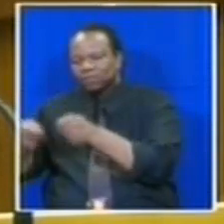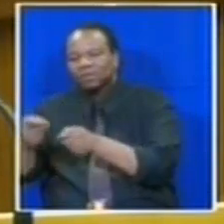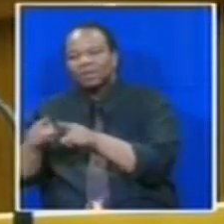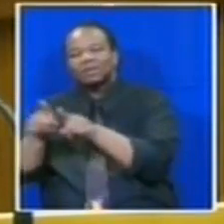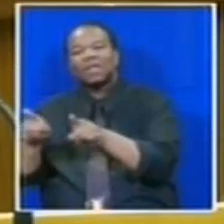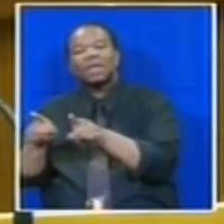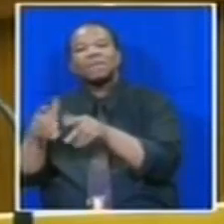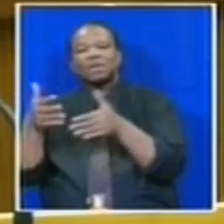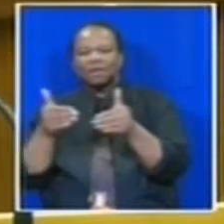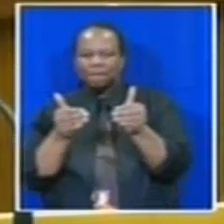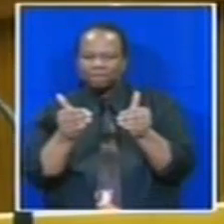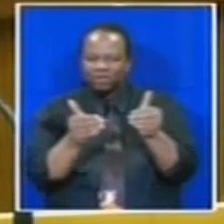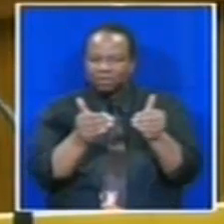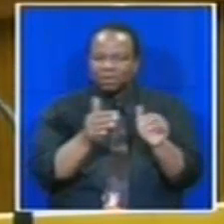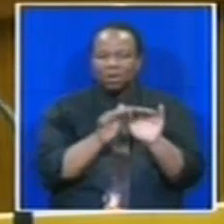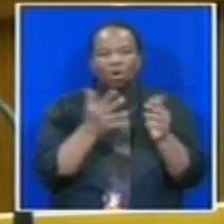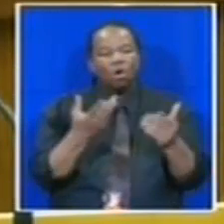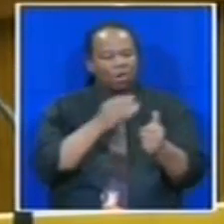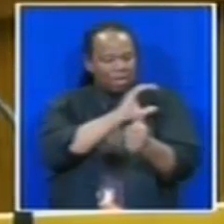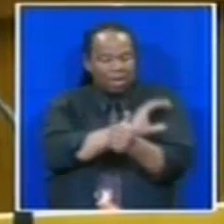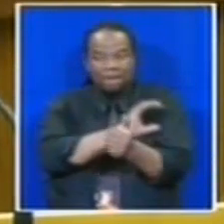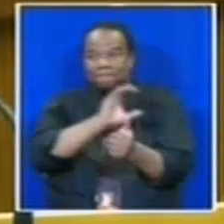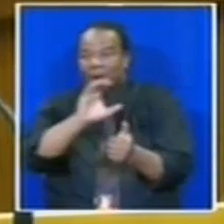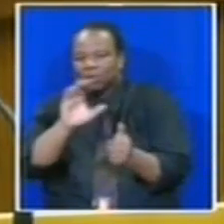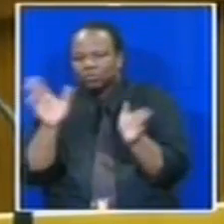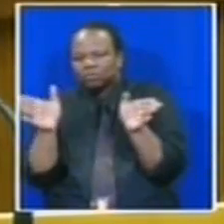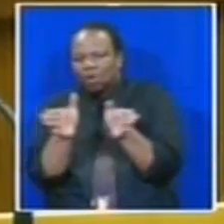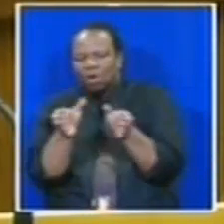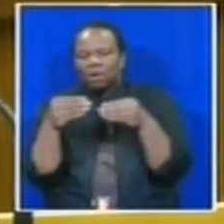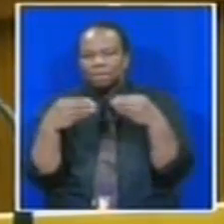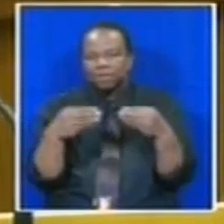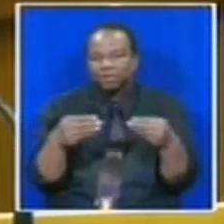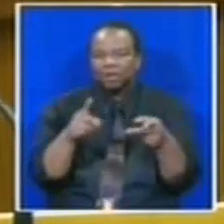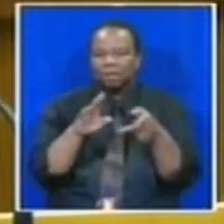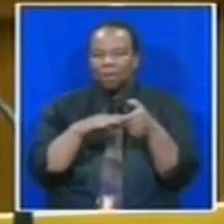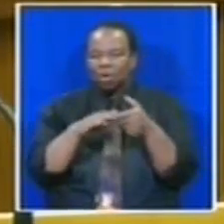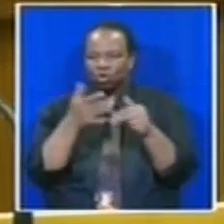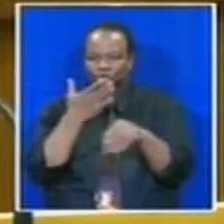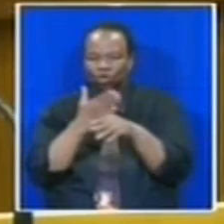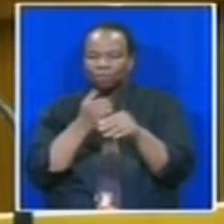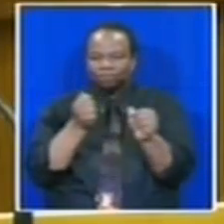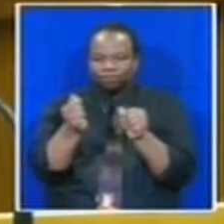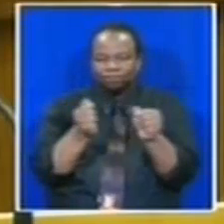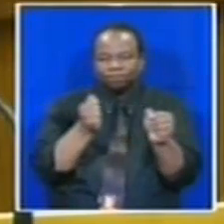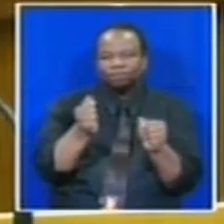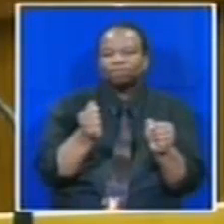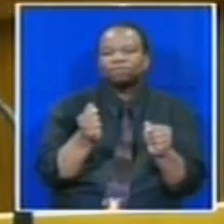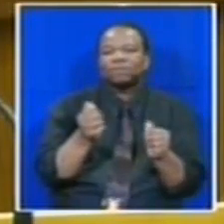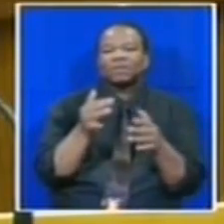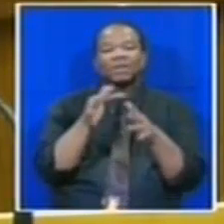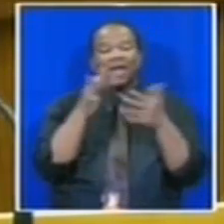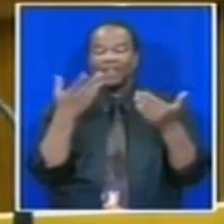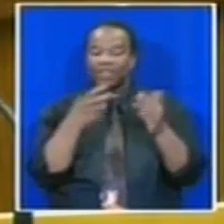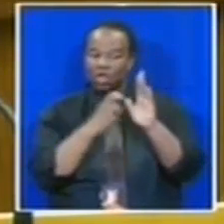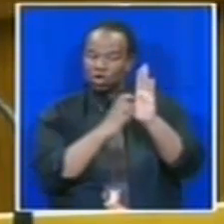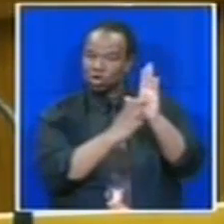flexibility and promoting empowerment, small enterprise development, and job creation. The preferential procurement regulations are